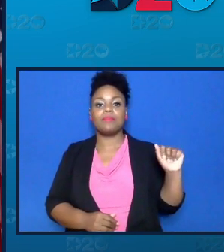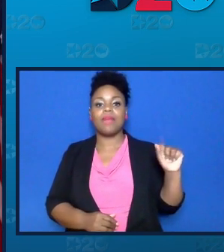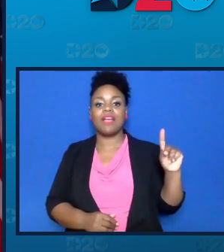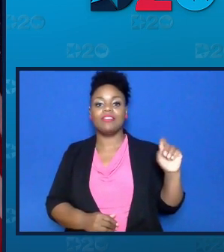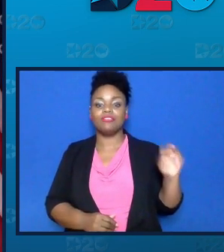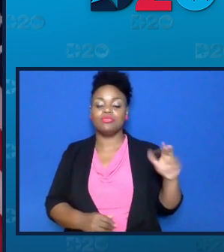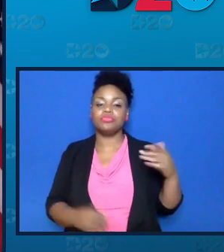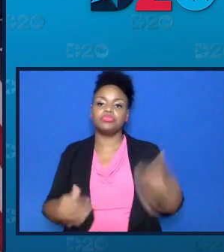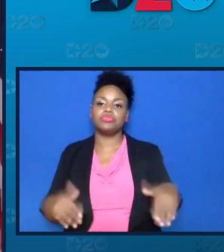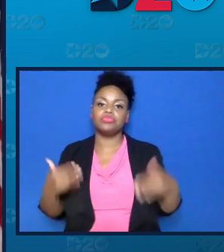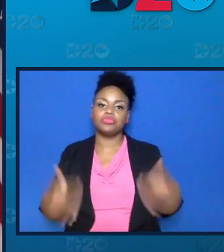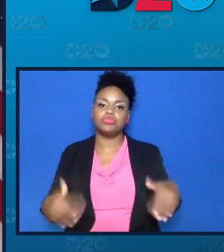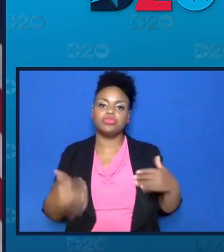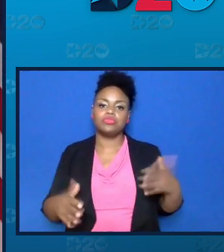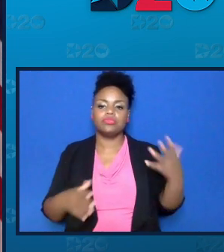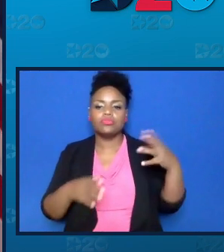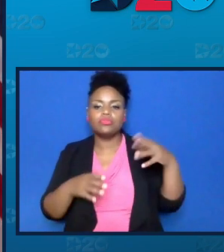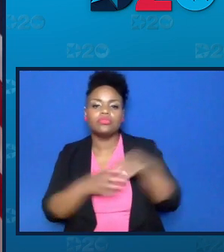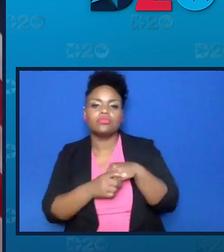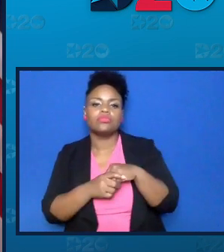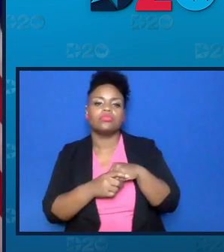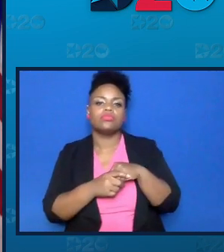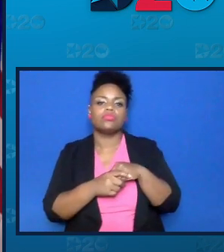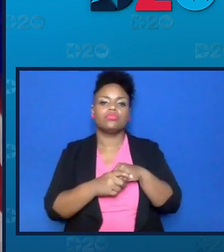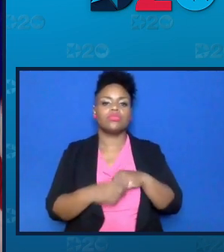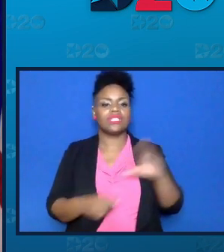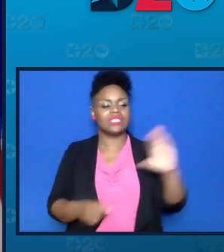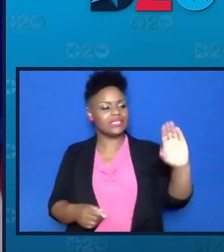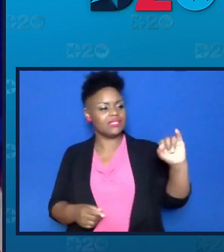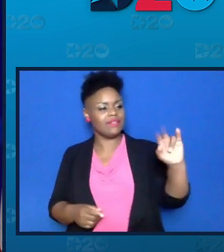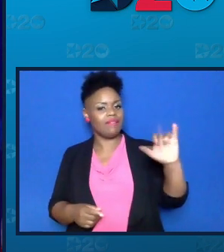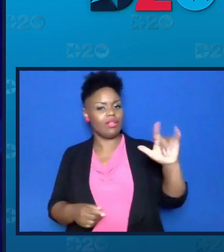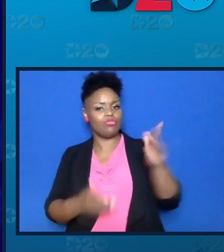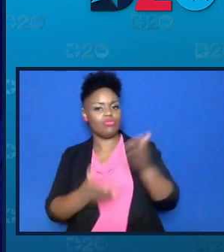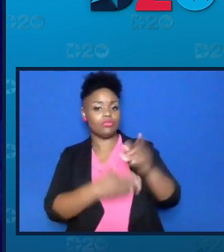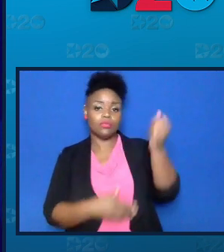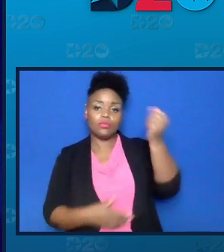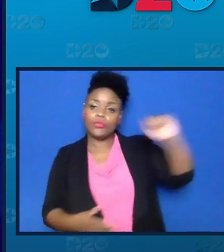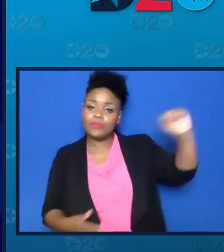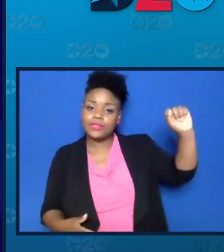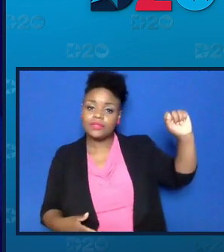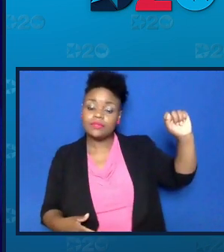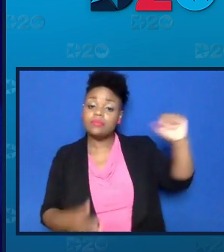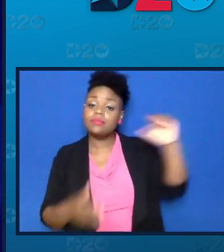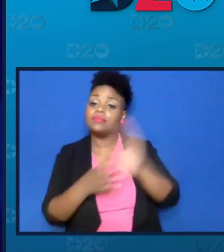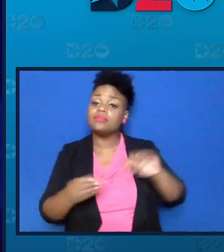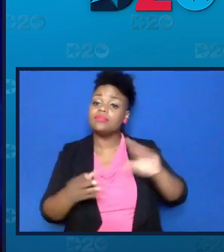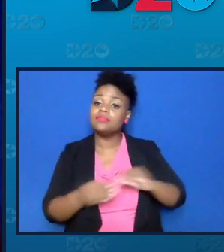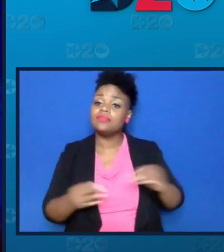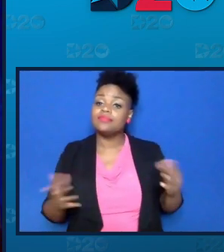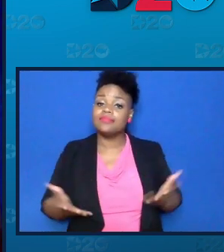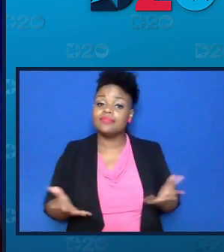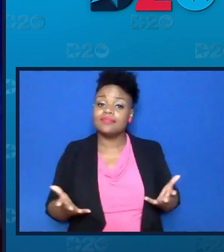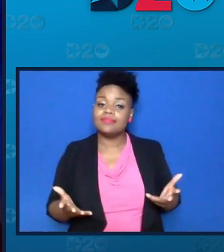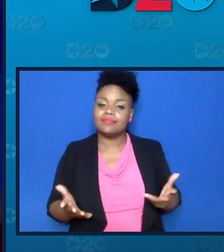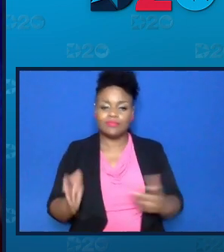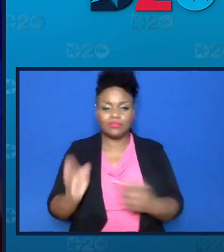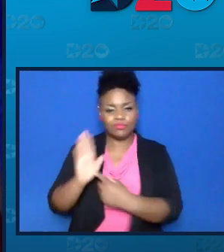wisdom. Give people light, and they will find the way. Give people